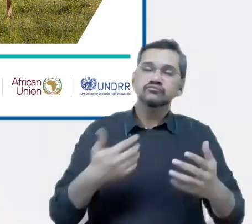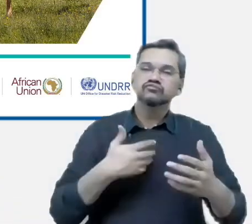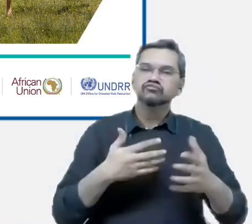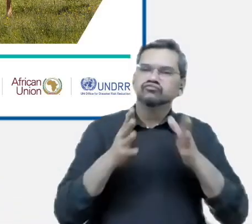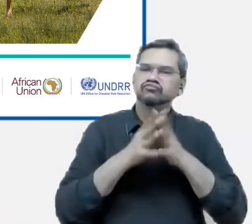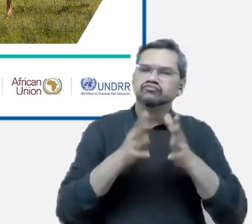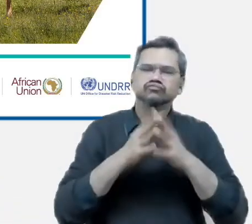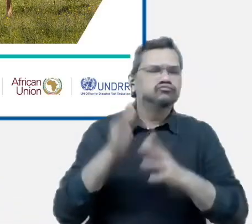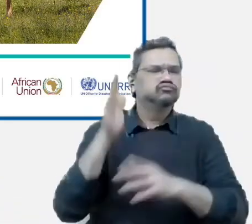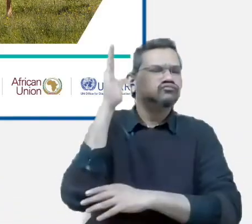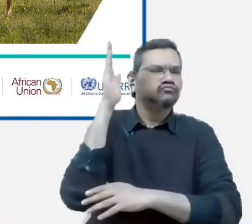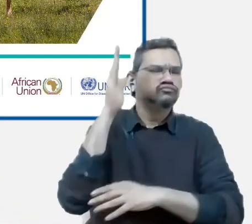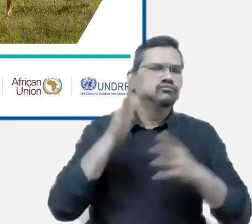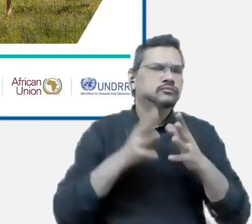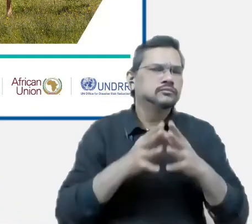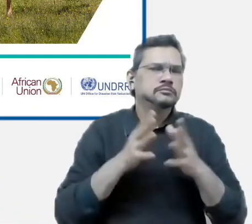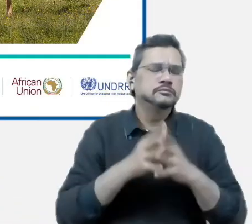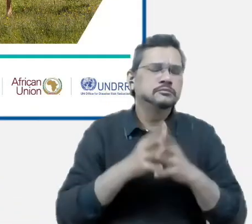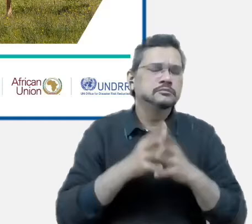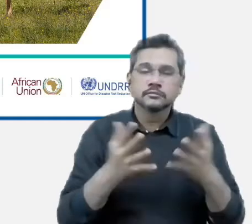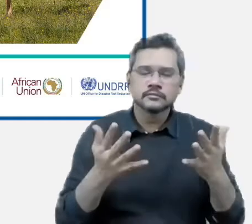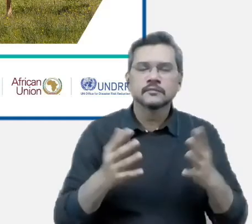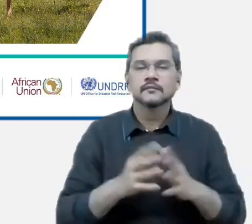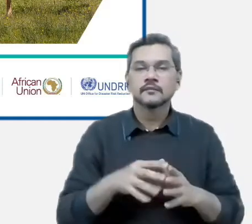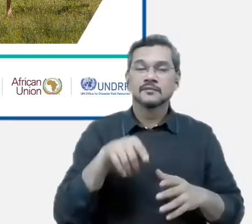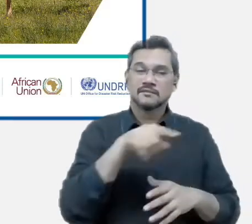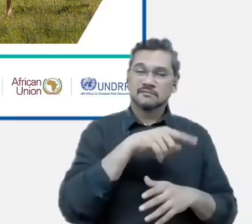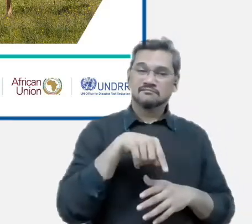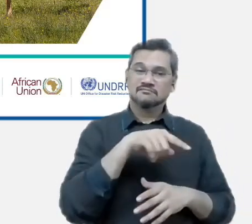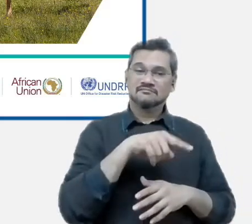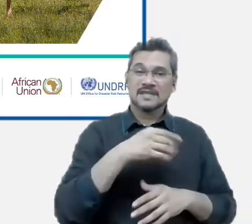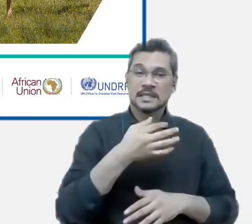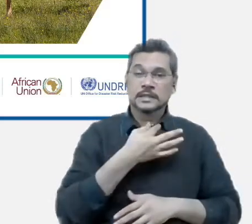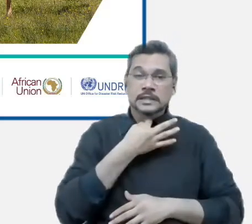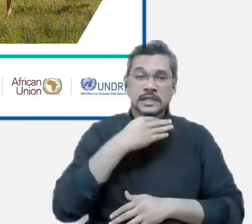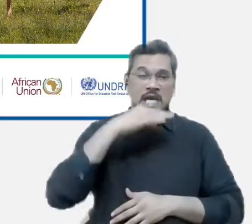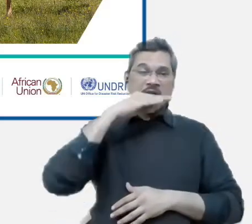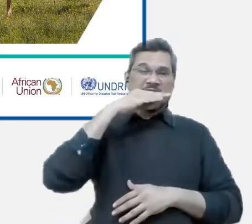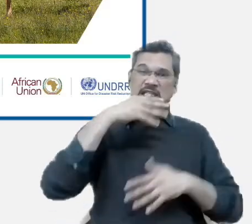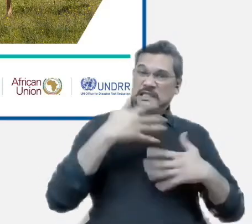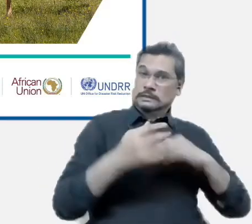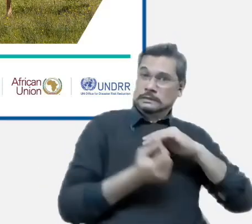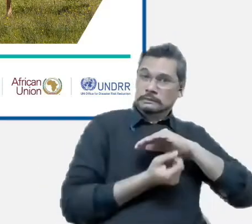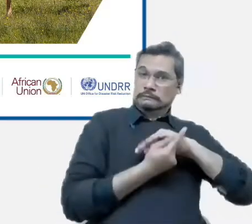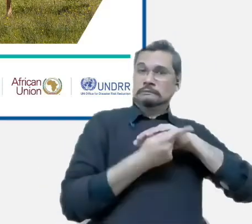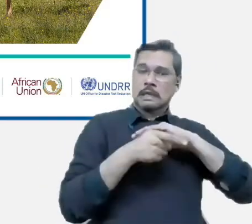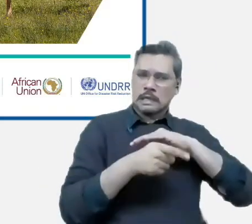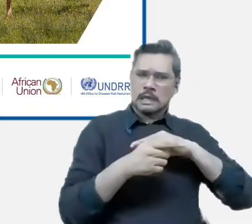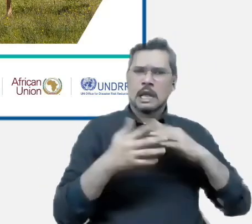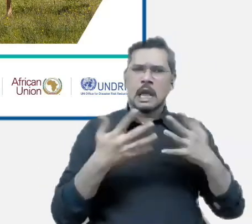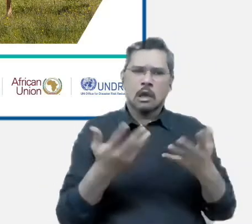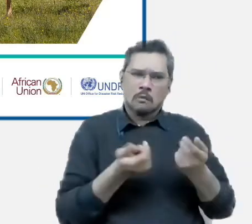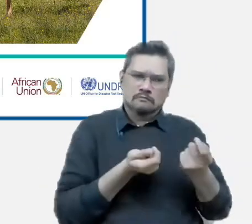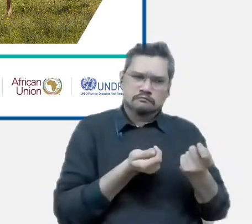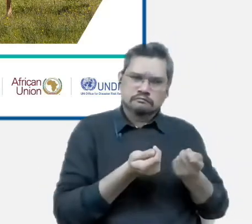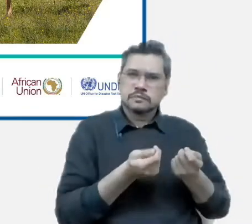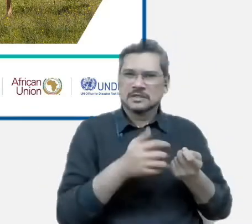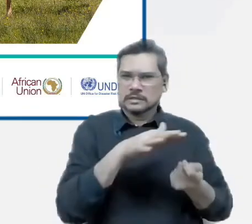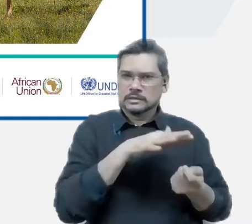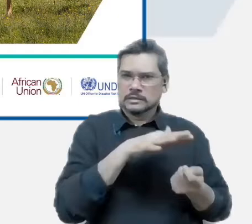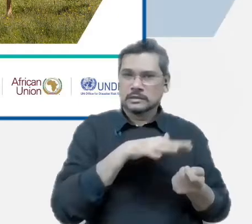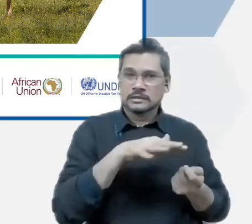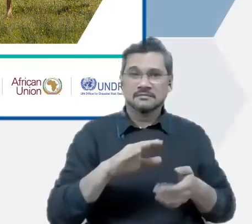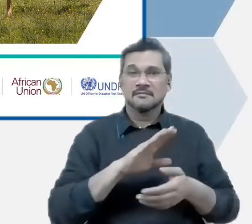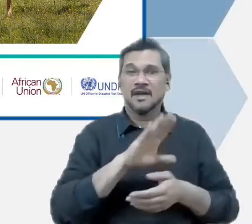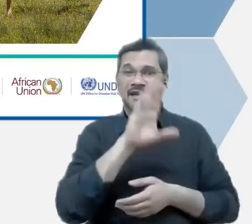improved understanding and management of disaster risks is a regional perspective, particularly for Eastern Africa region, with respect